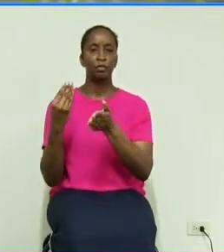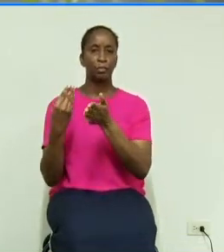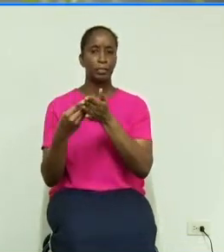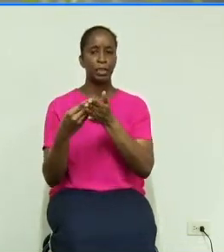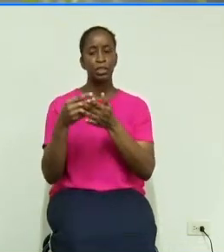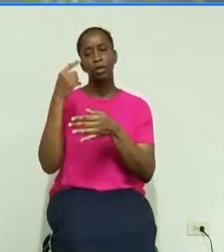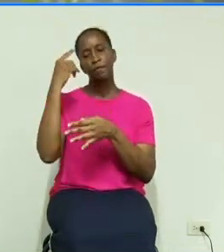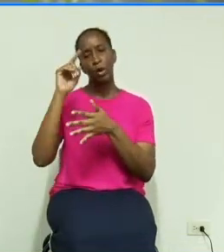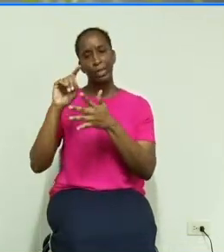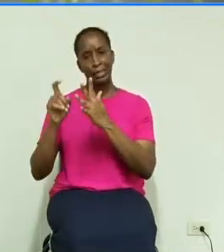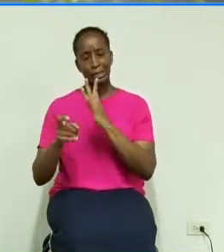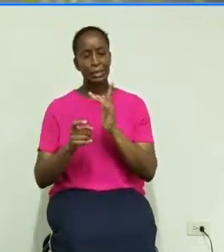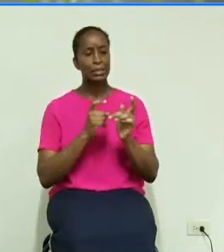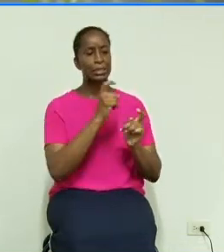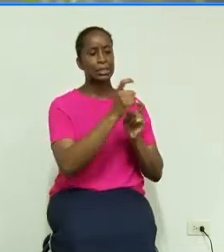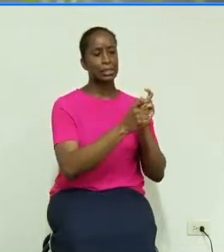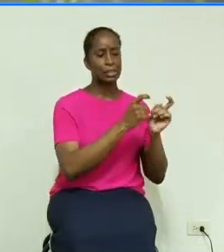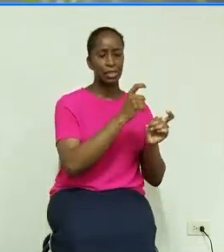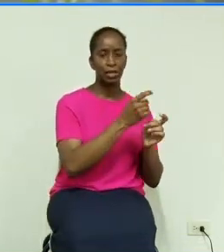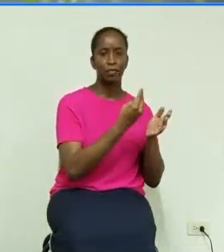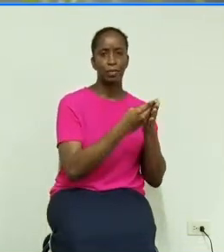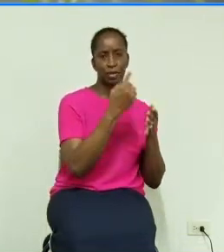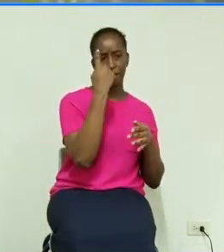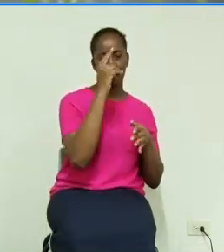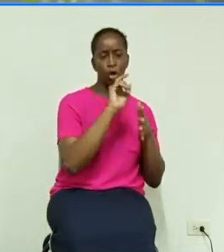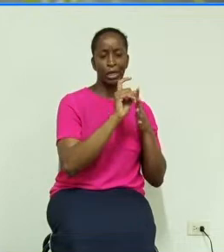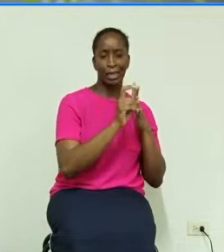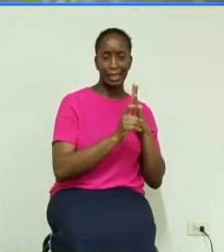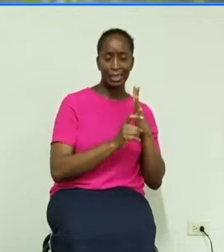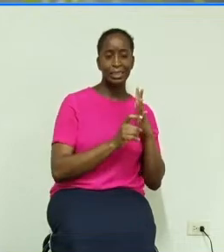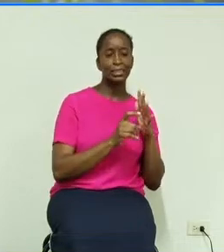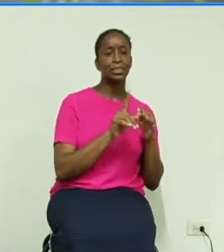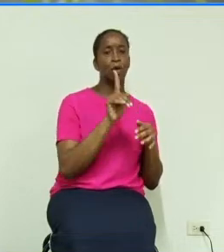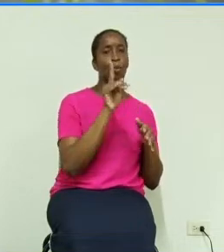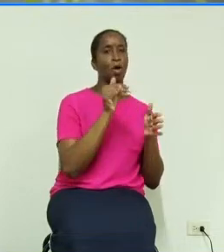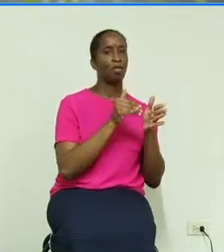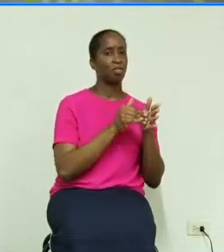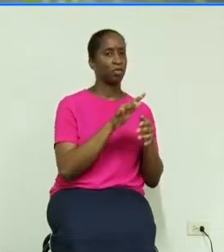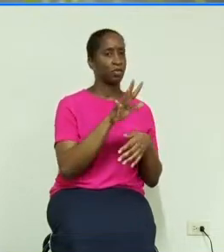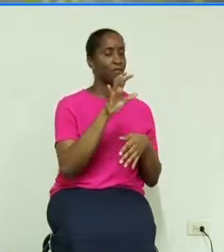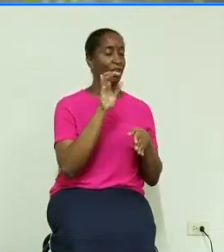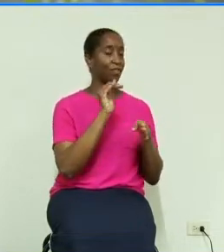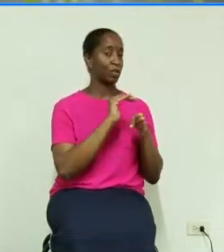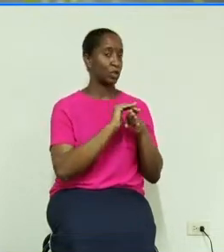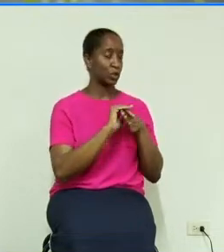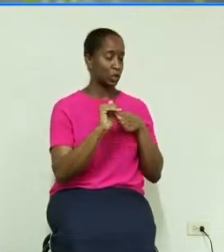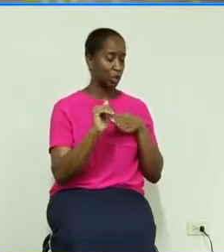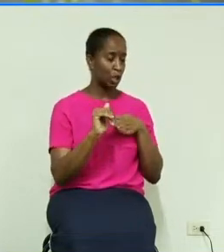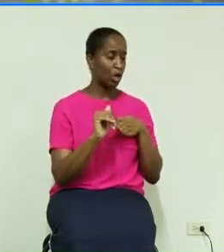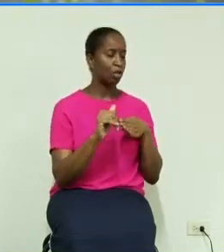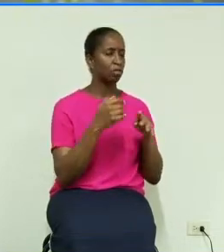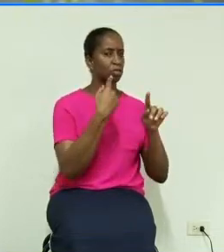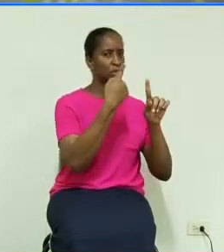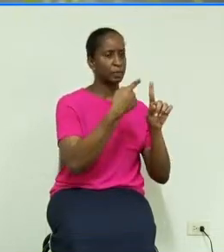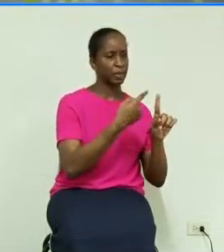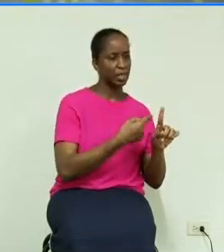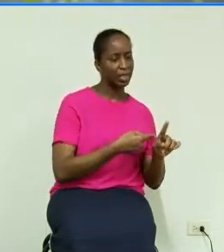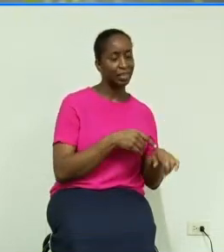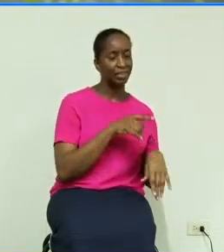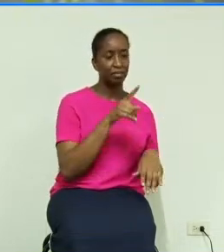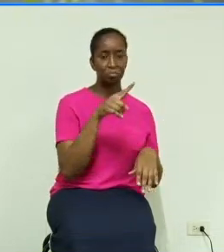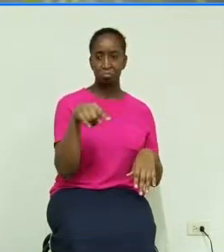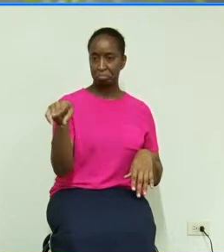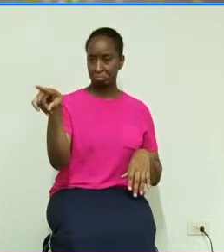Senate is supposed to perform? And if it isn't adequate, I won't ask you what the compensation should be, but can you give me an